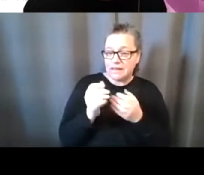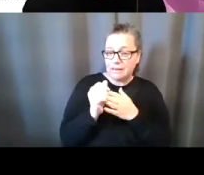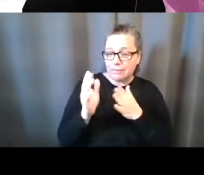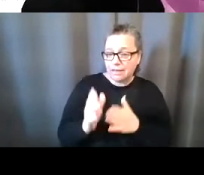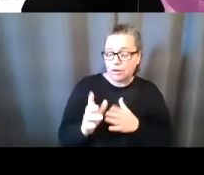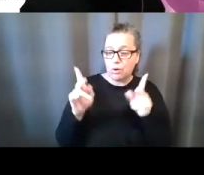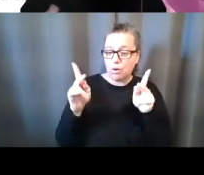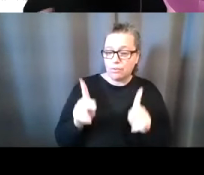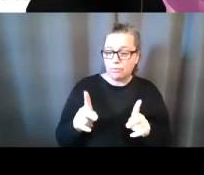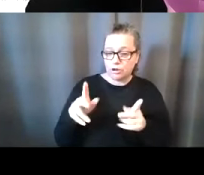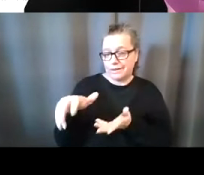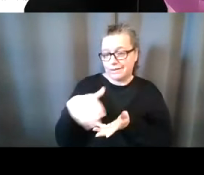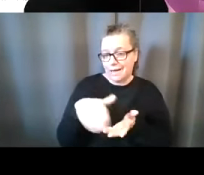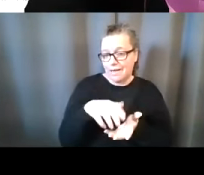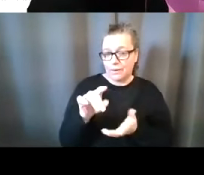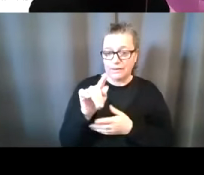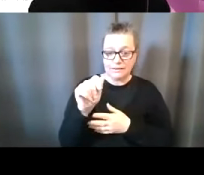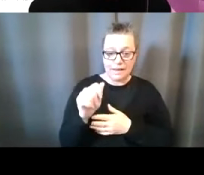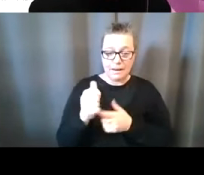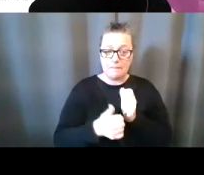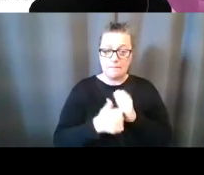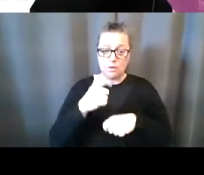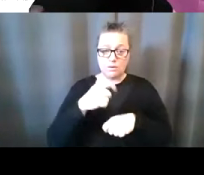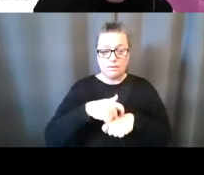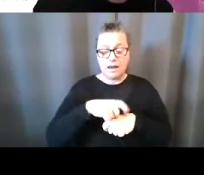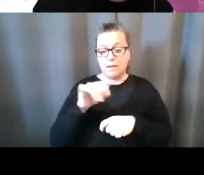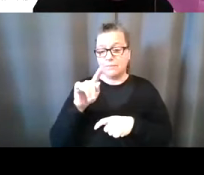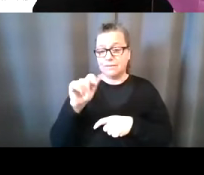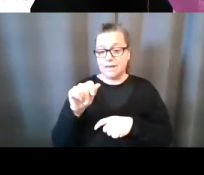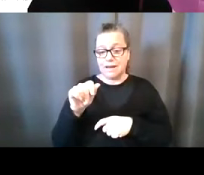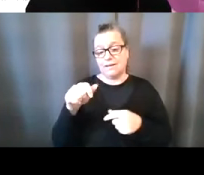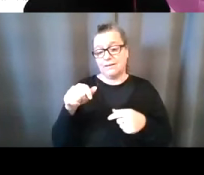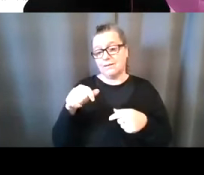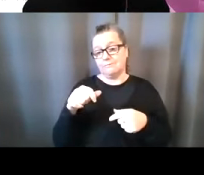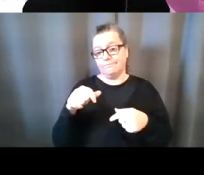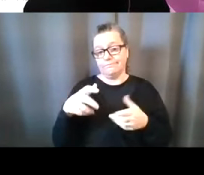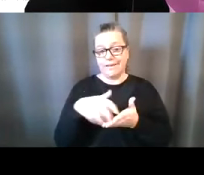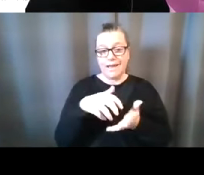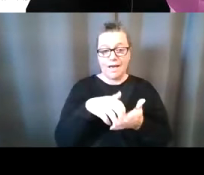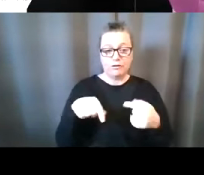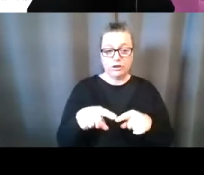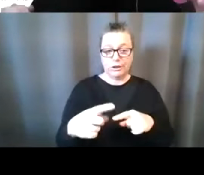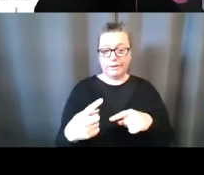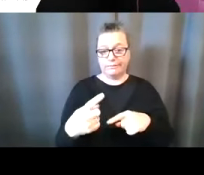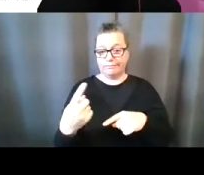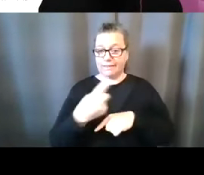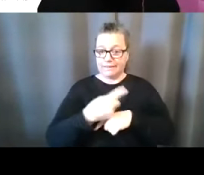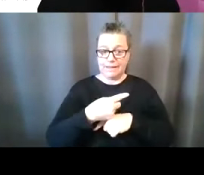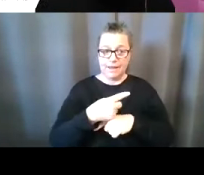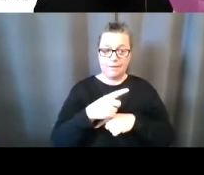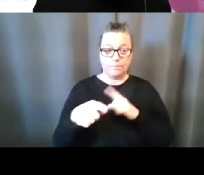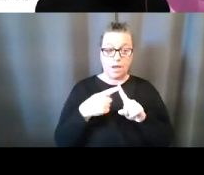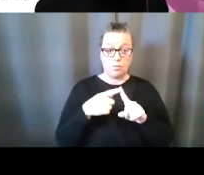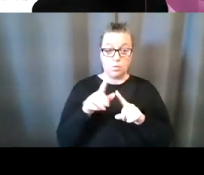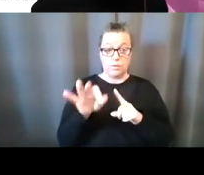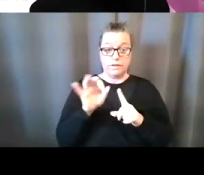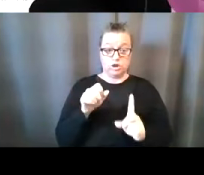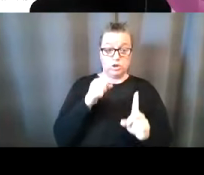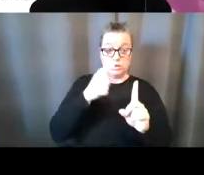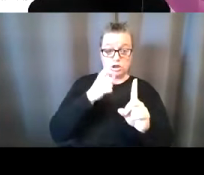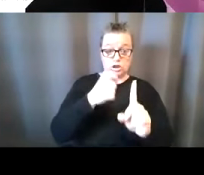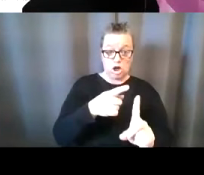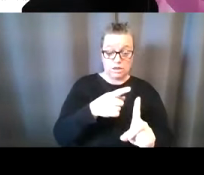data. So most of the time, data is gathered during weekday shifts. And when we choose our targets, we're choosing from